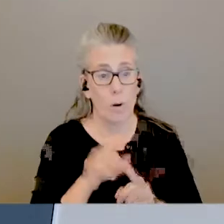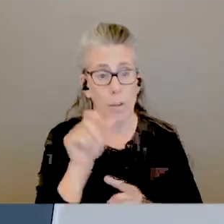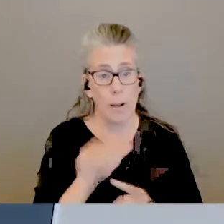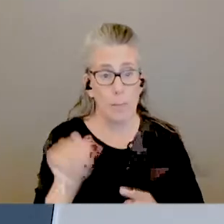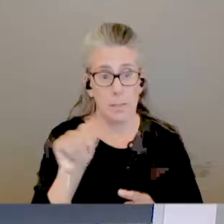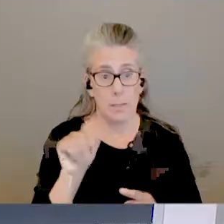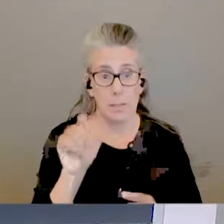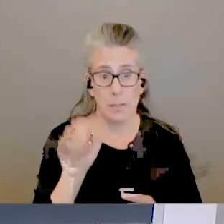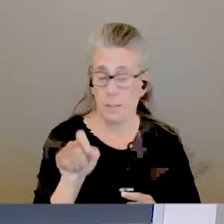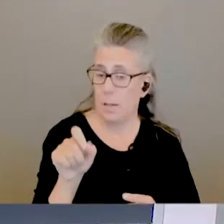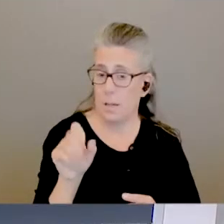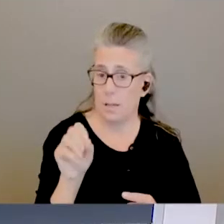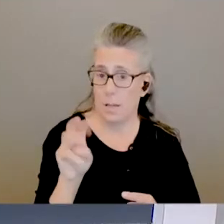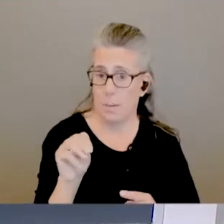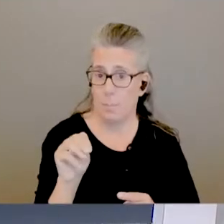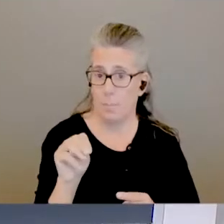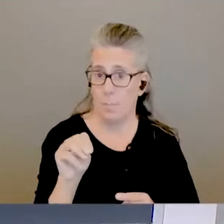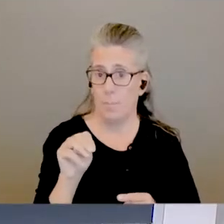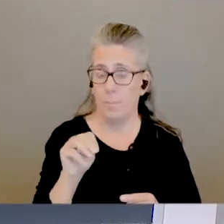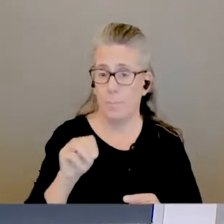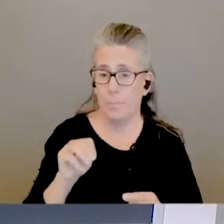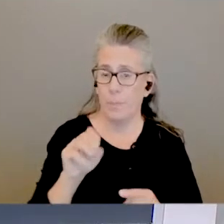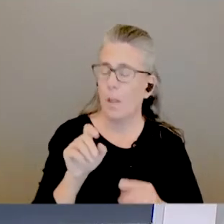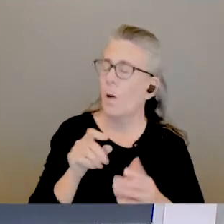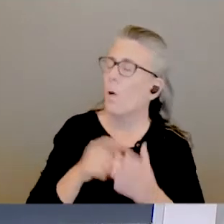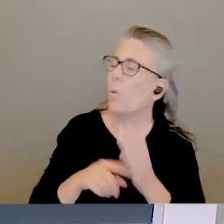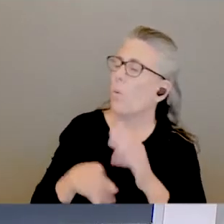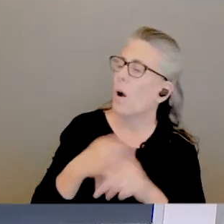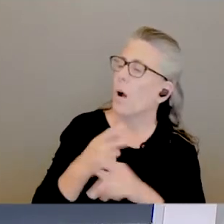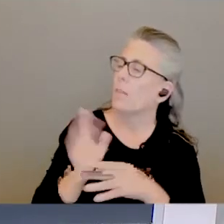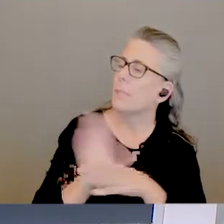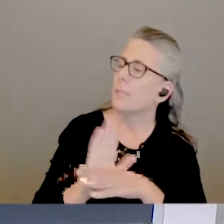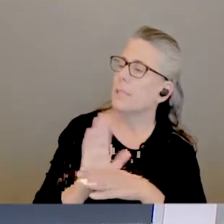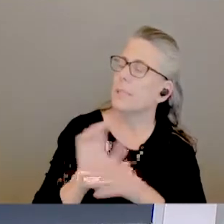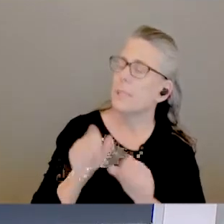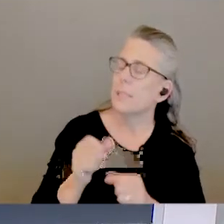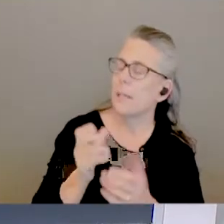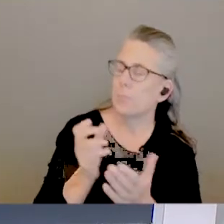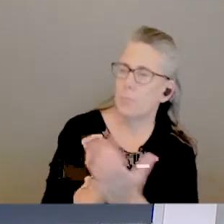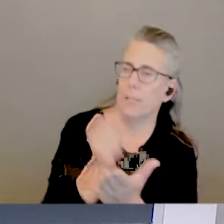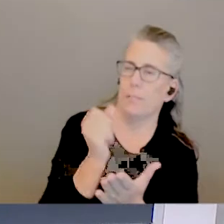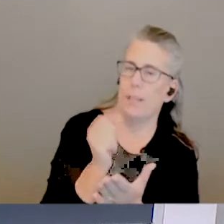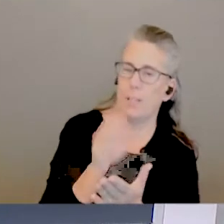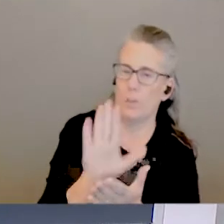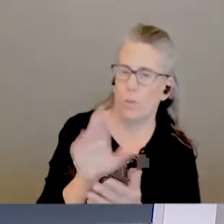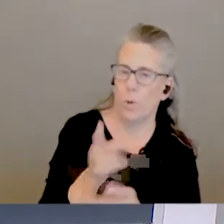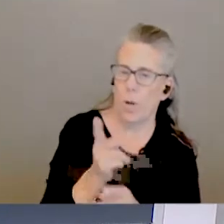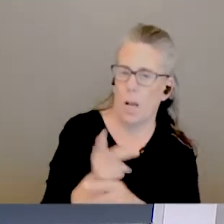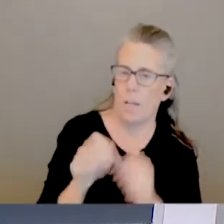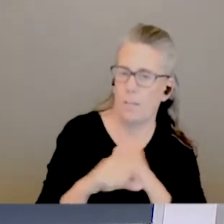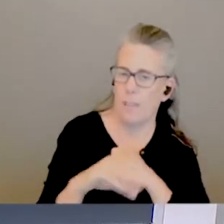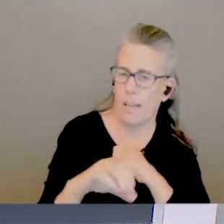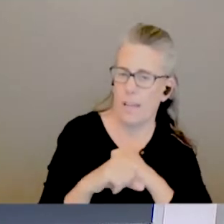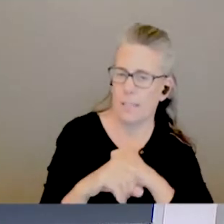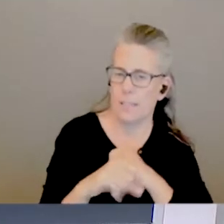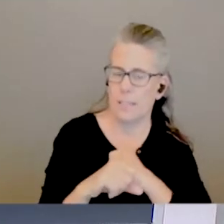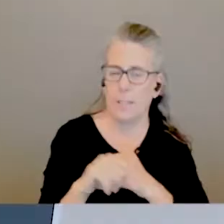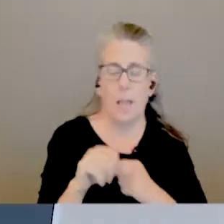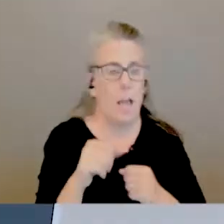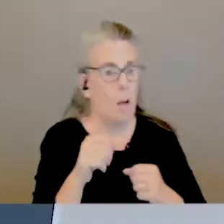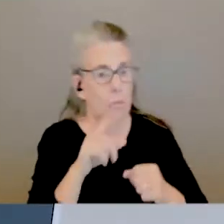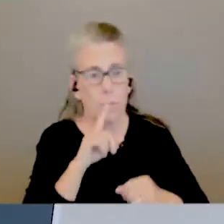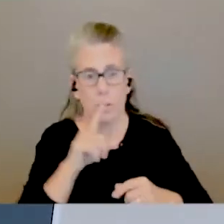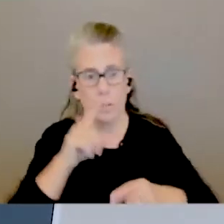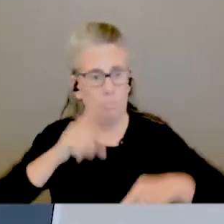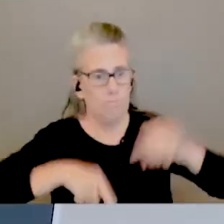What types of businesses can take advantage of Amazon Ads? It actually caters to all sizes of businesses, all sizes of